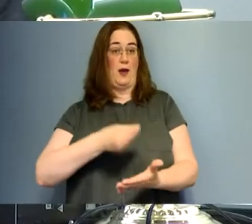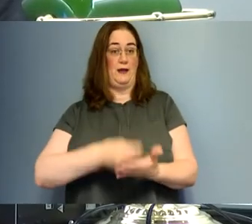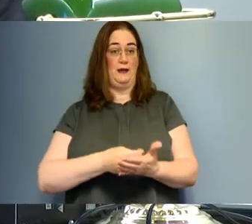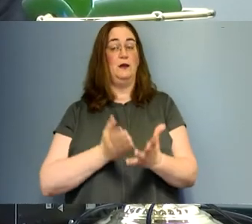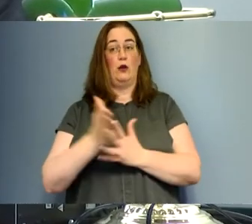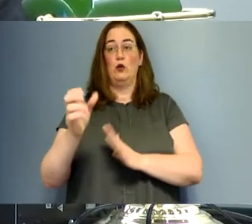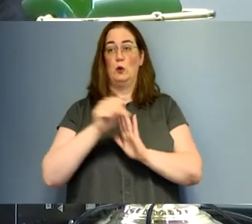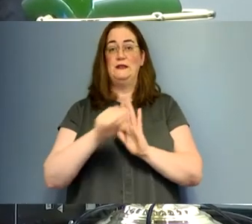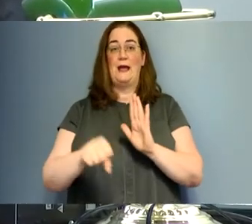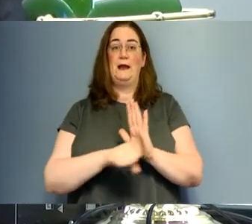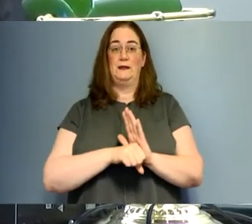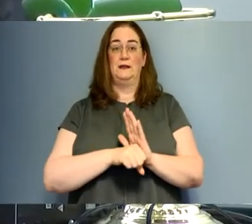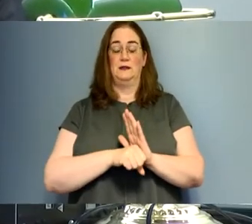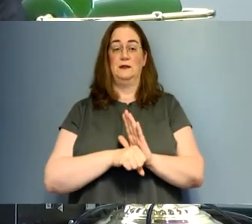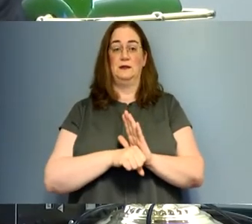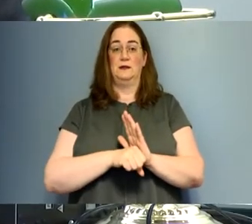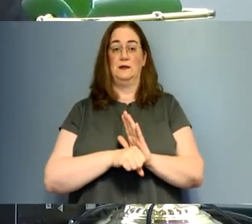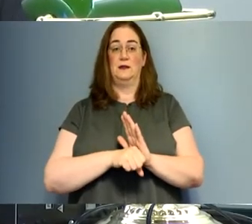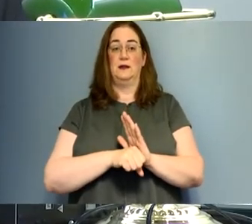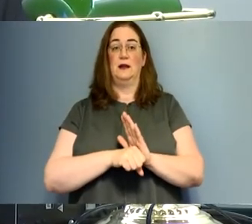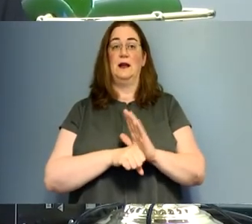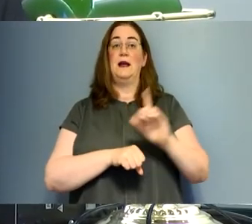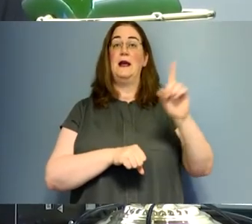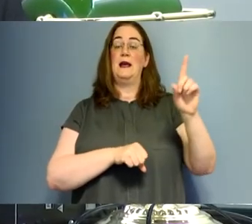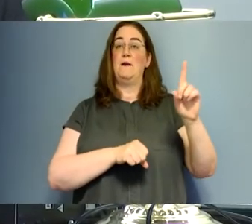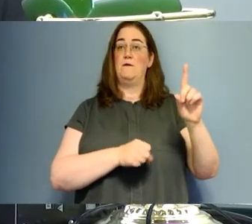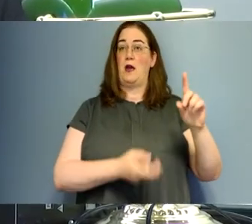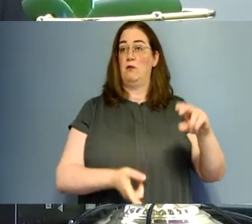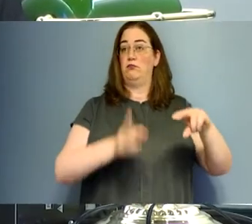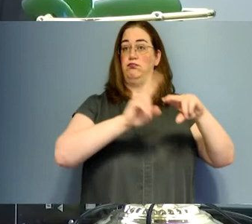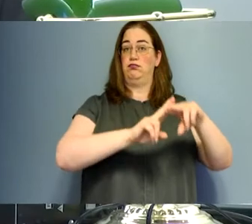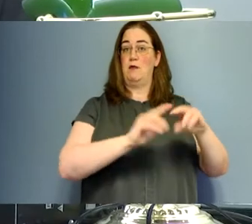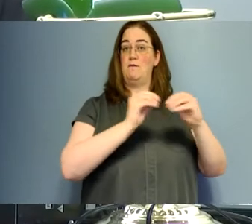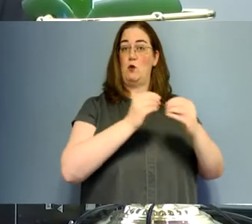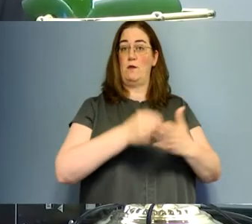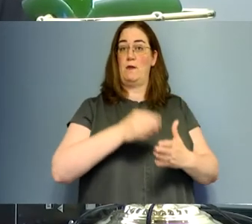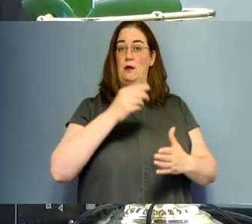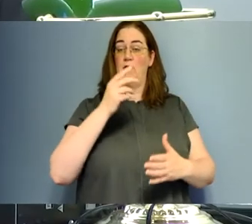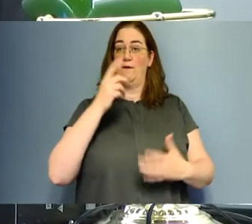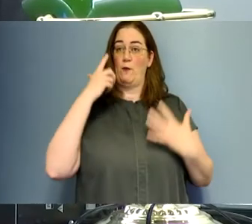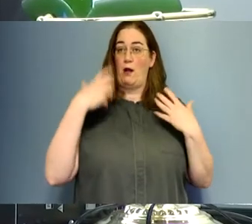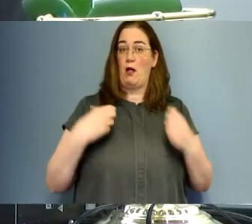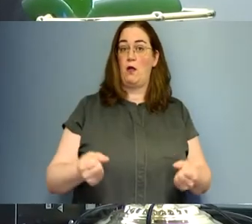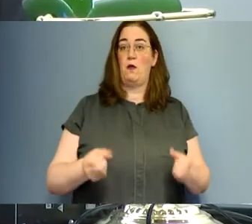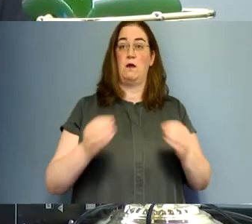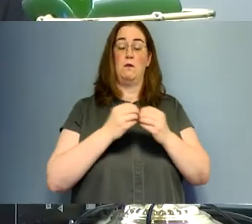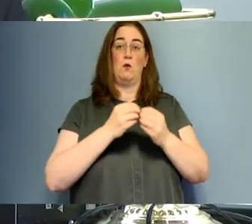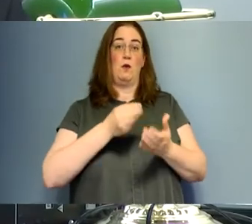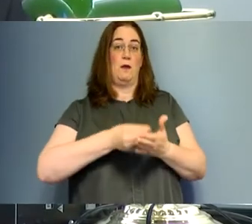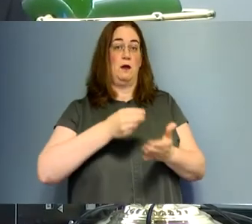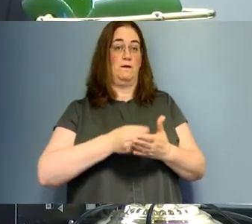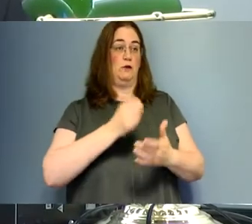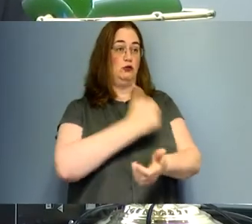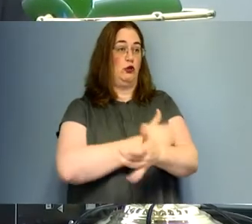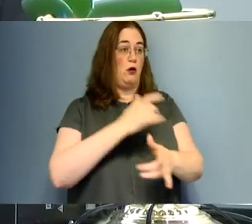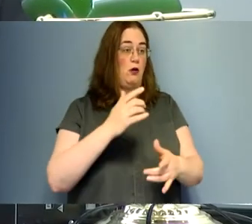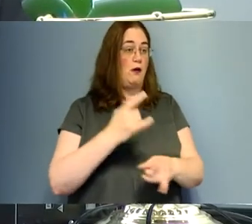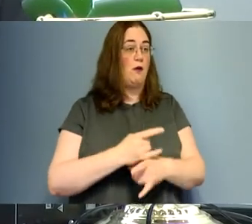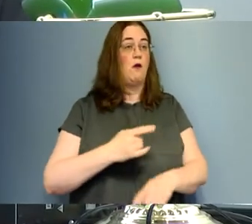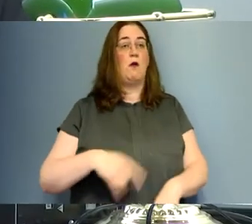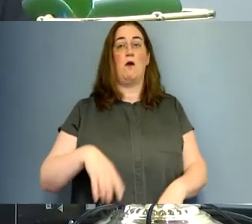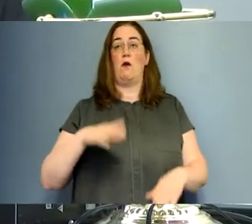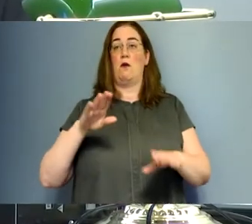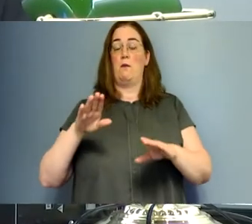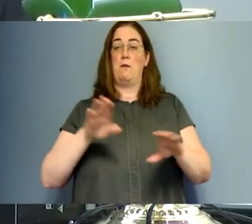state. If they allocate more money for mental health and more money for drug and alcohol and more money for behavioral health and